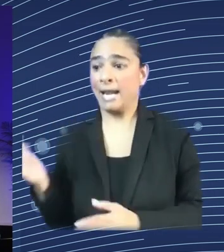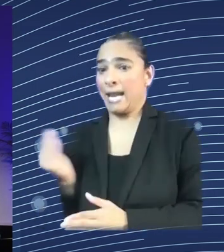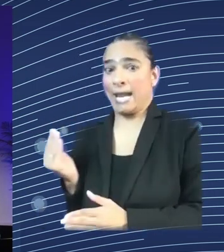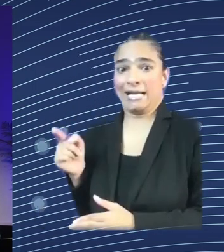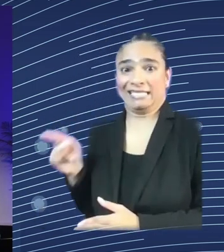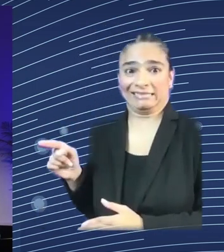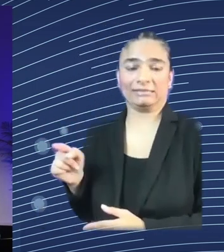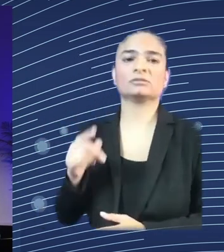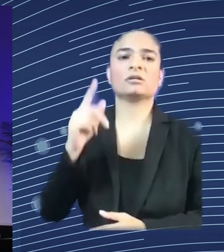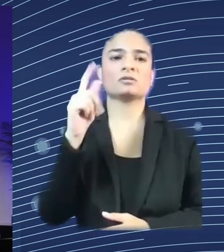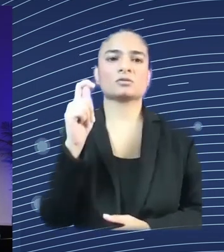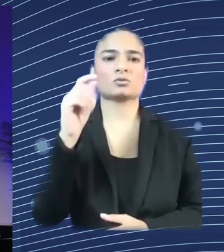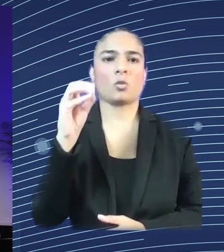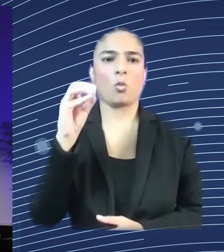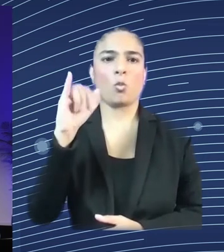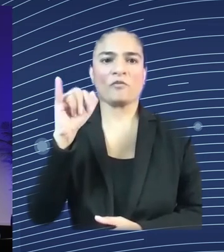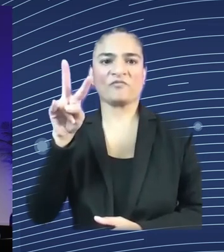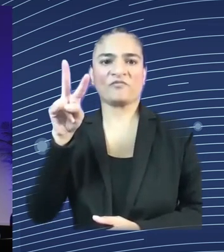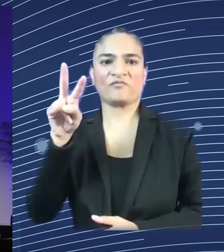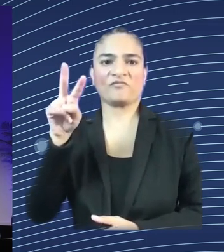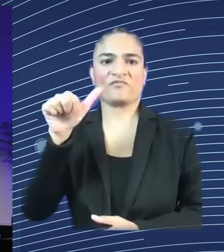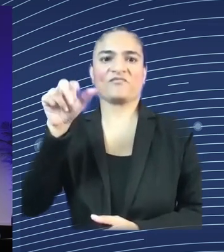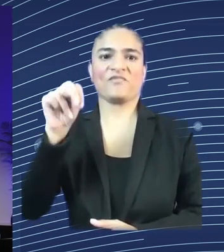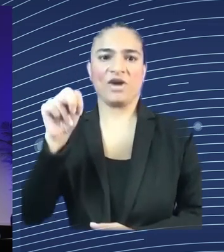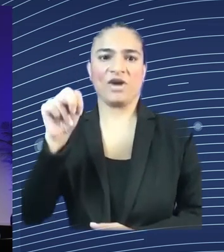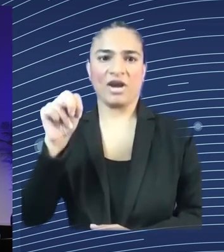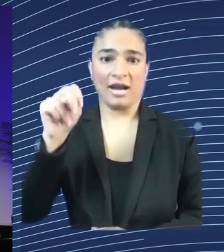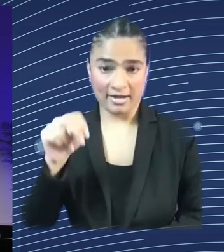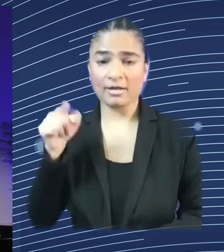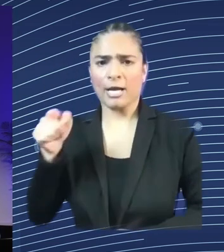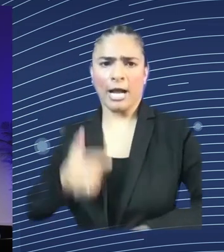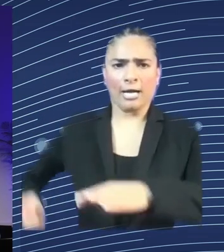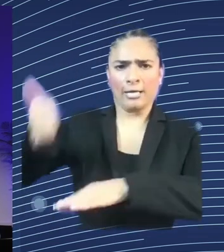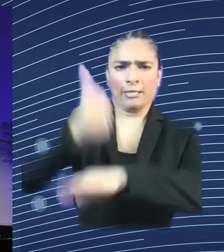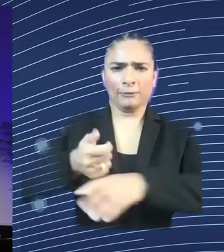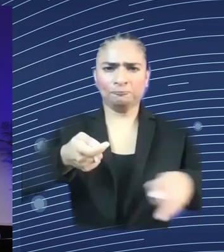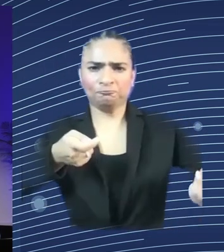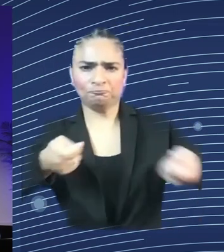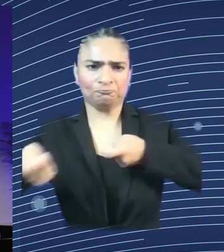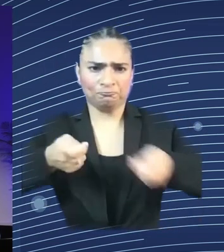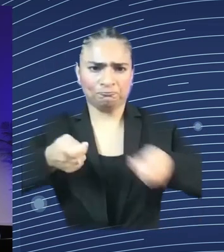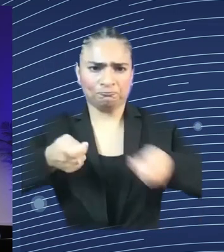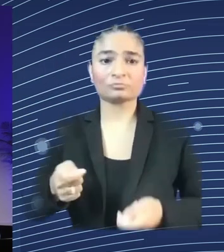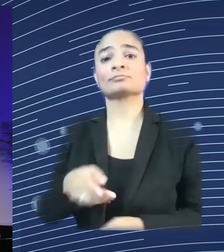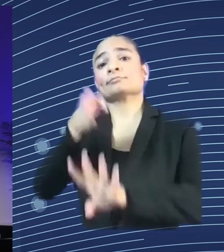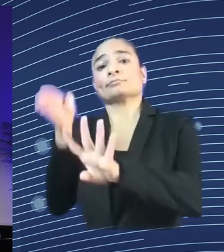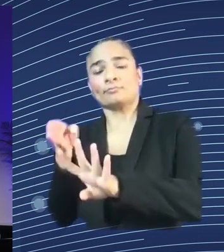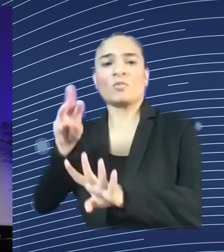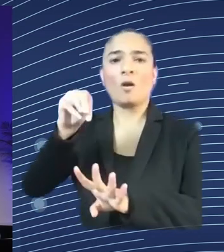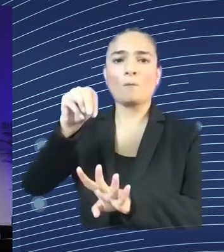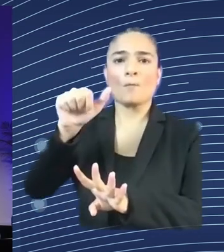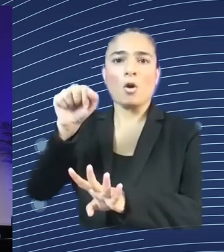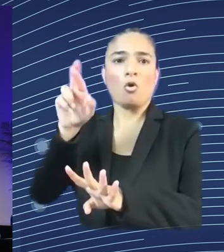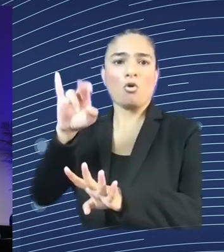both the RDI coordinators at the Centria University of Applied Sciences in Finland. And